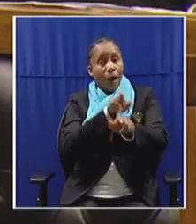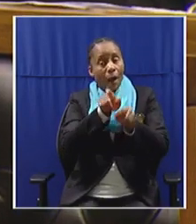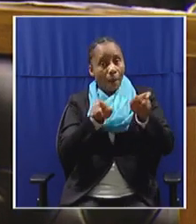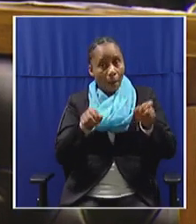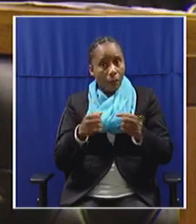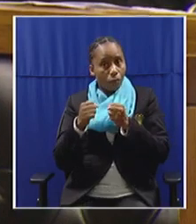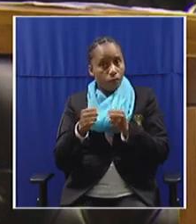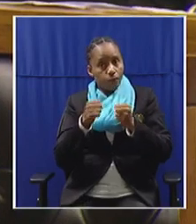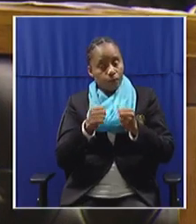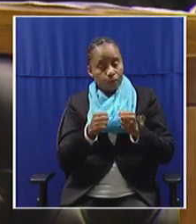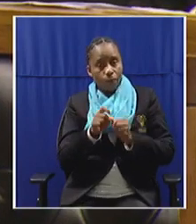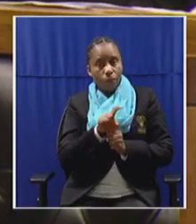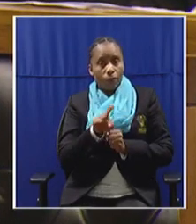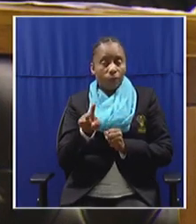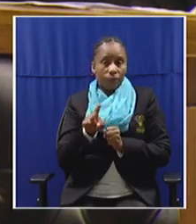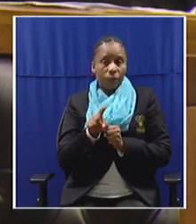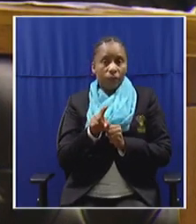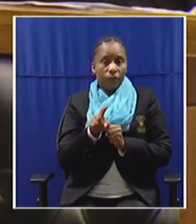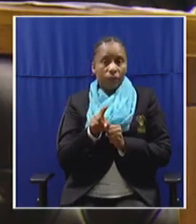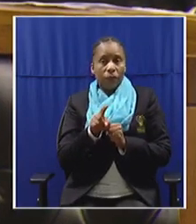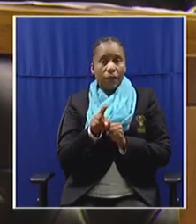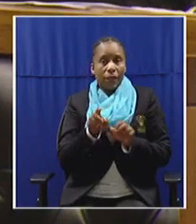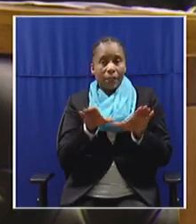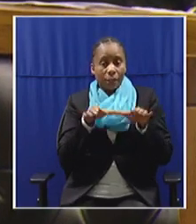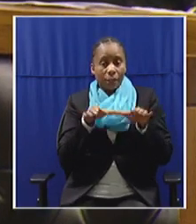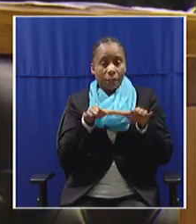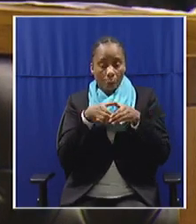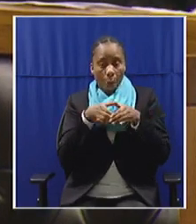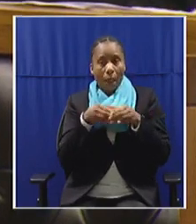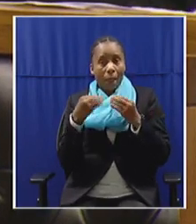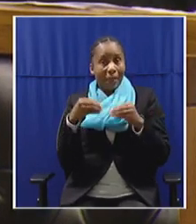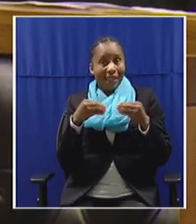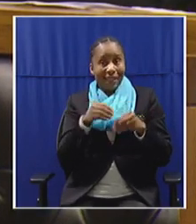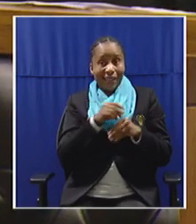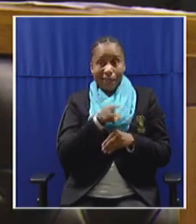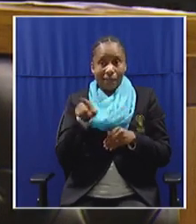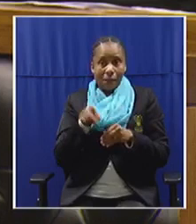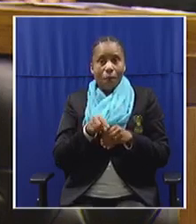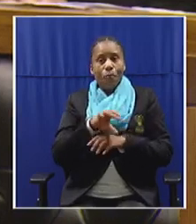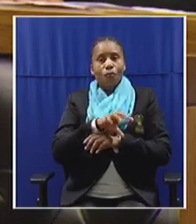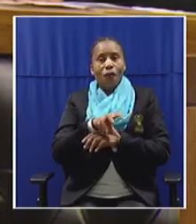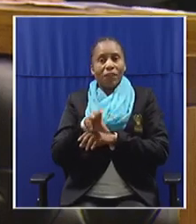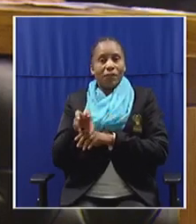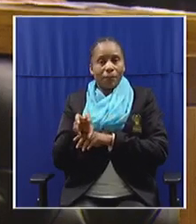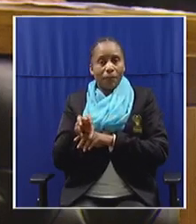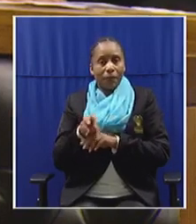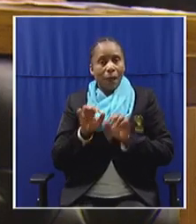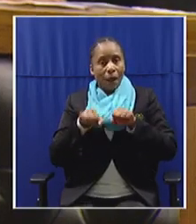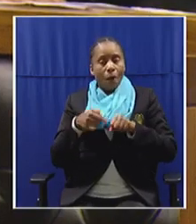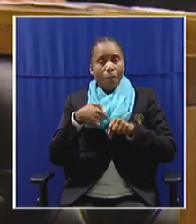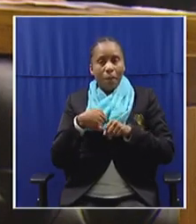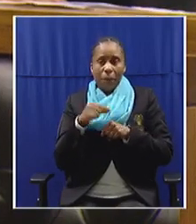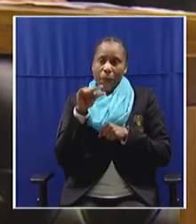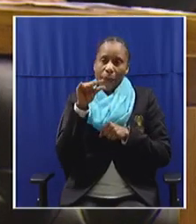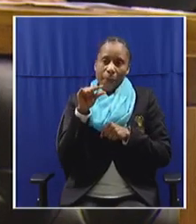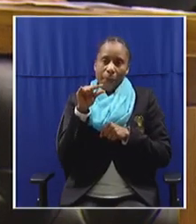sustainability of these small enterprises in those provinces. Allow me briefly to